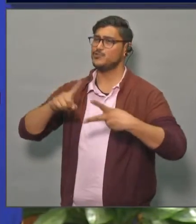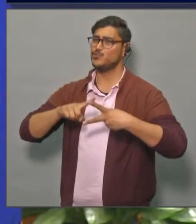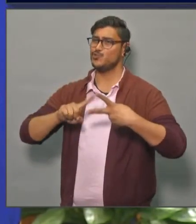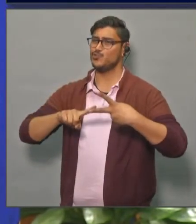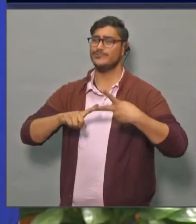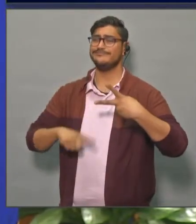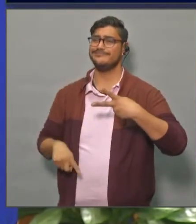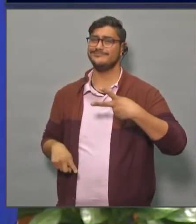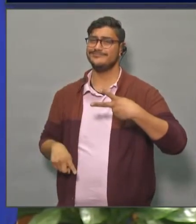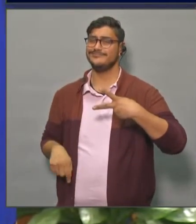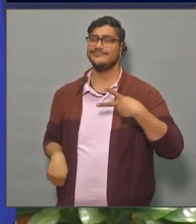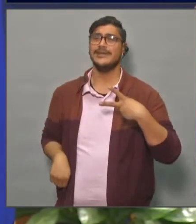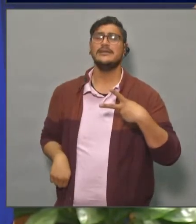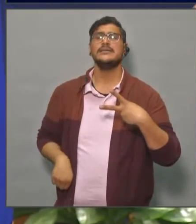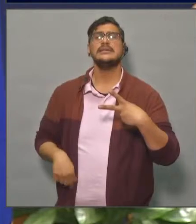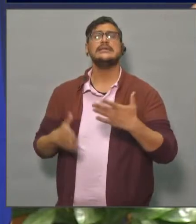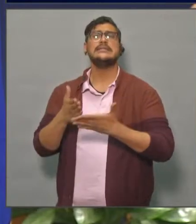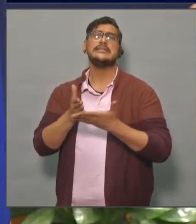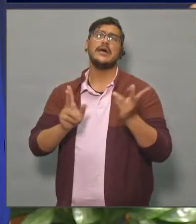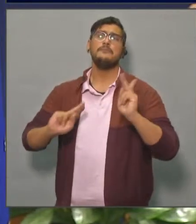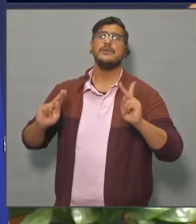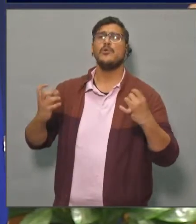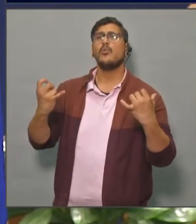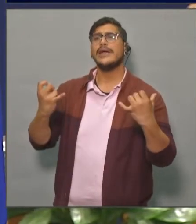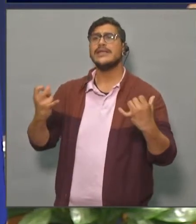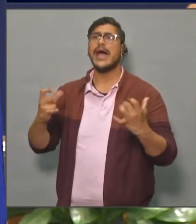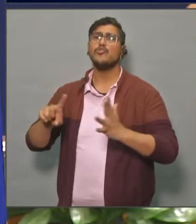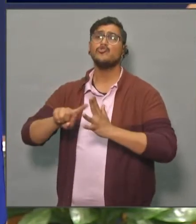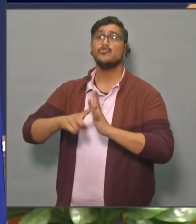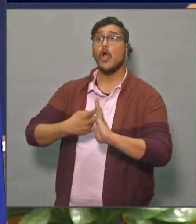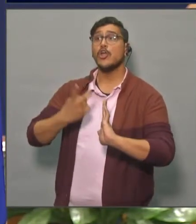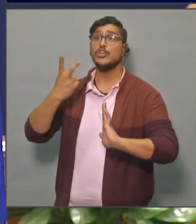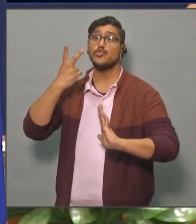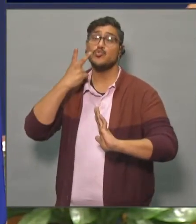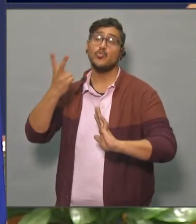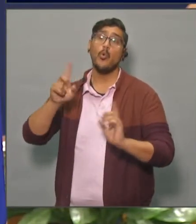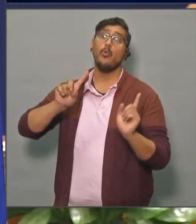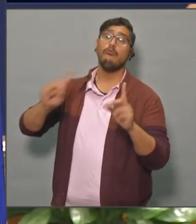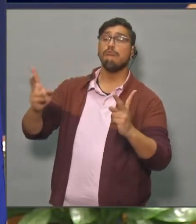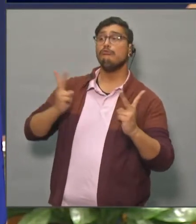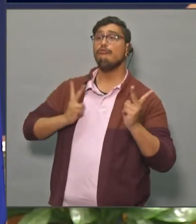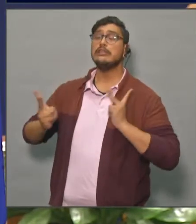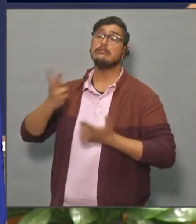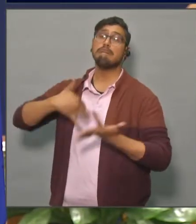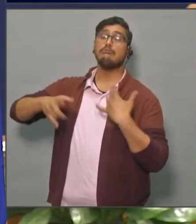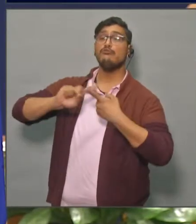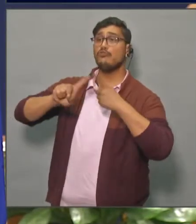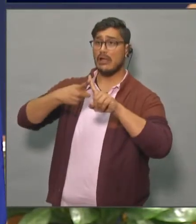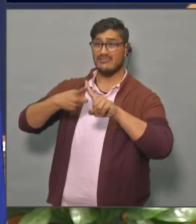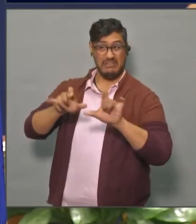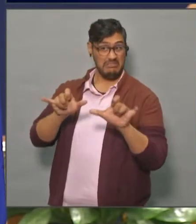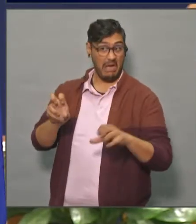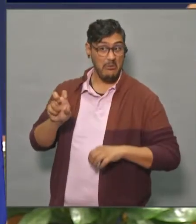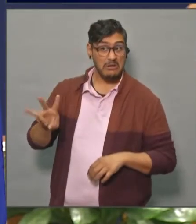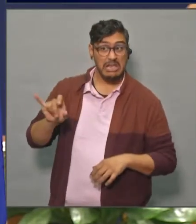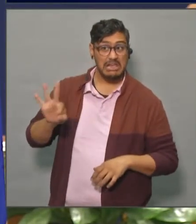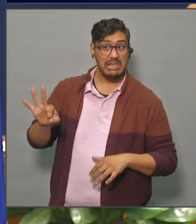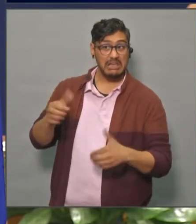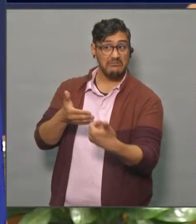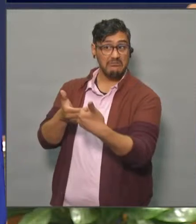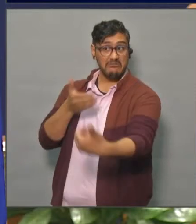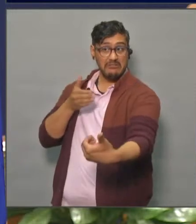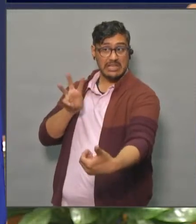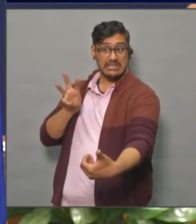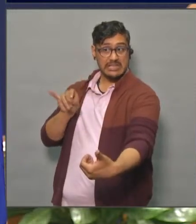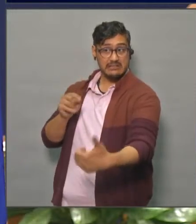questions. So there are people now who are starting to see friends again. Is that okay as long as you keep 6 feet apart from them? And